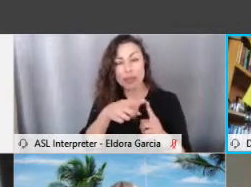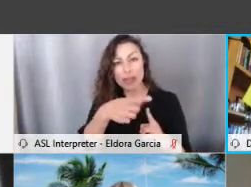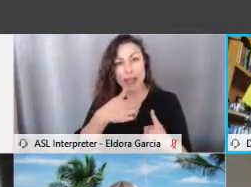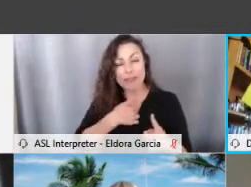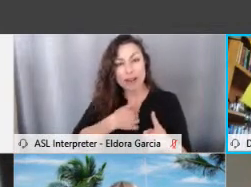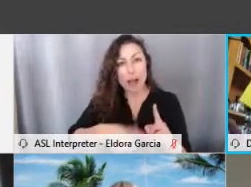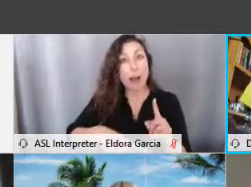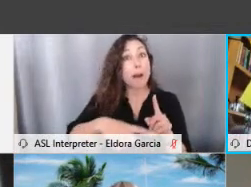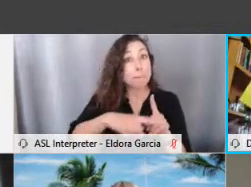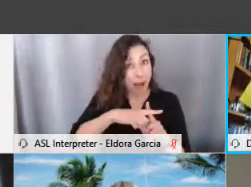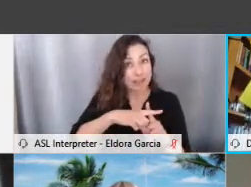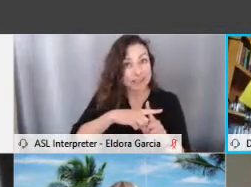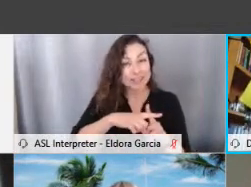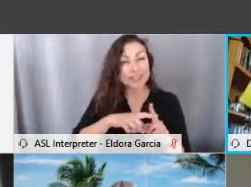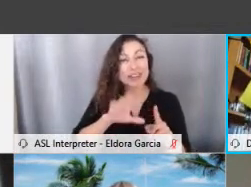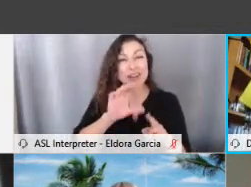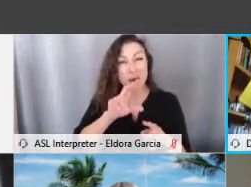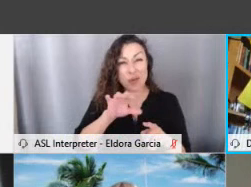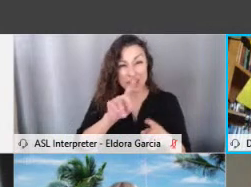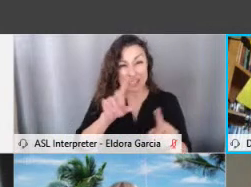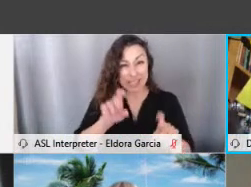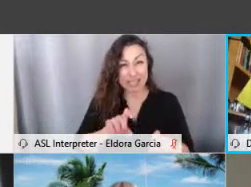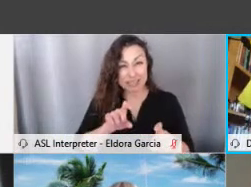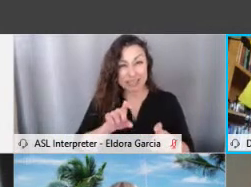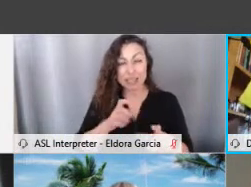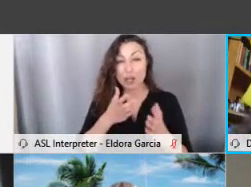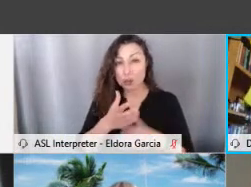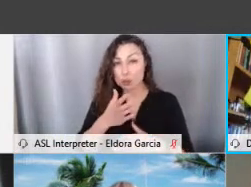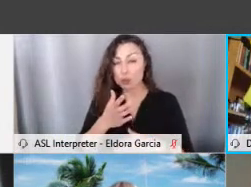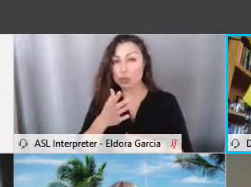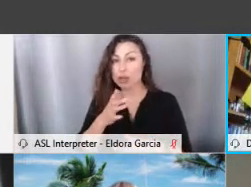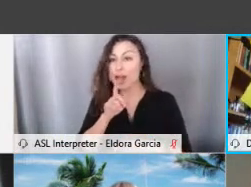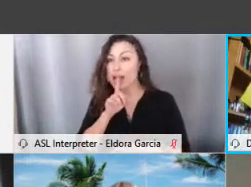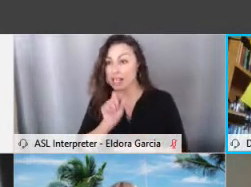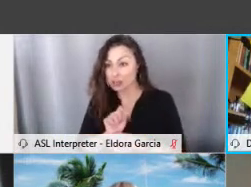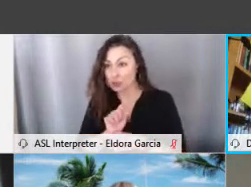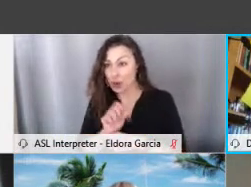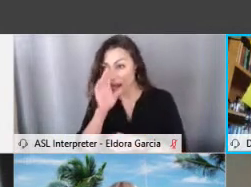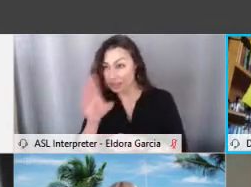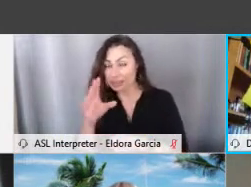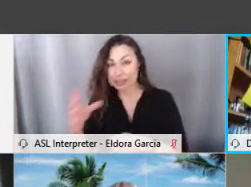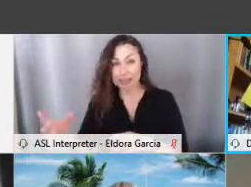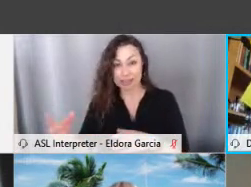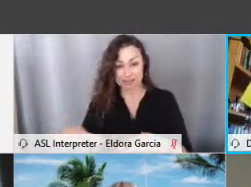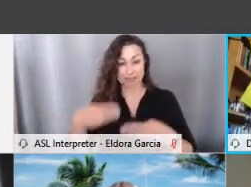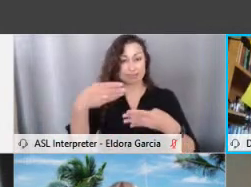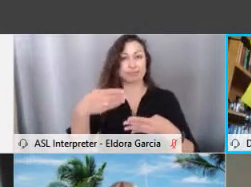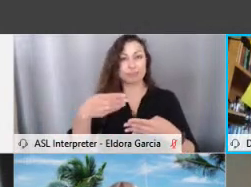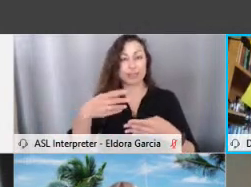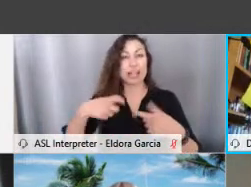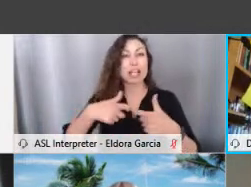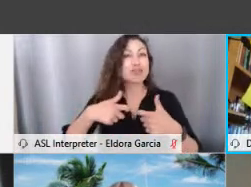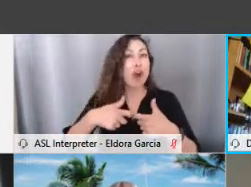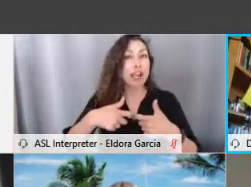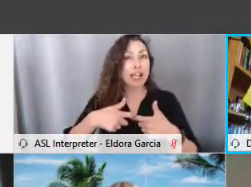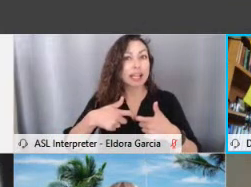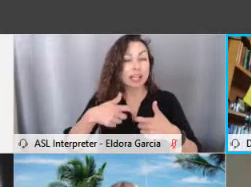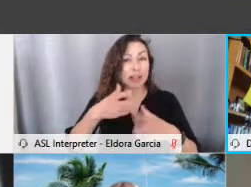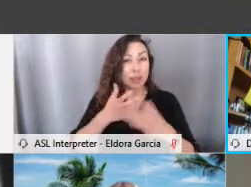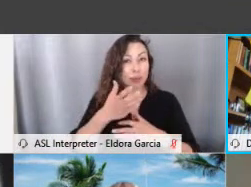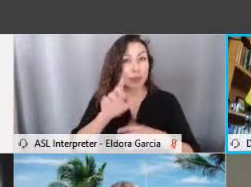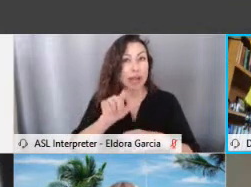COVID test that comes by a direct electronic feed from the laboratory. And so,